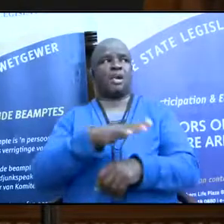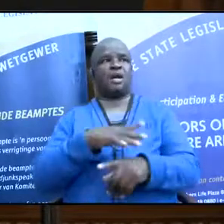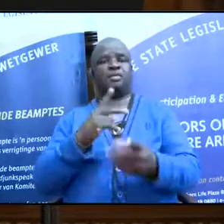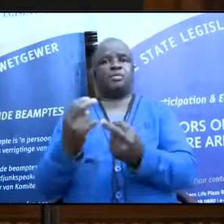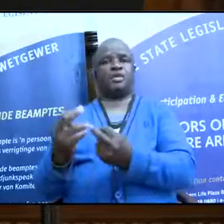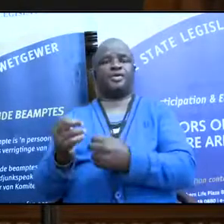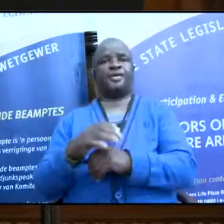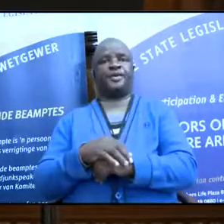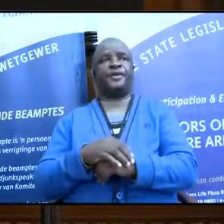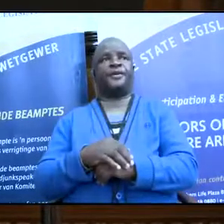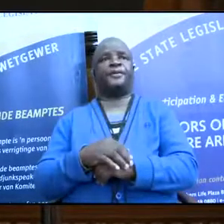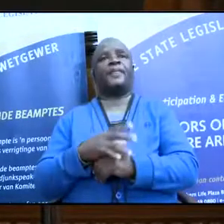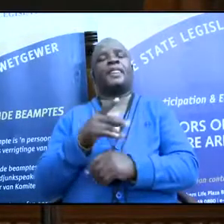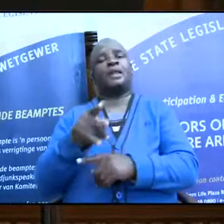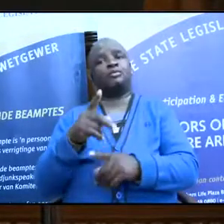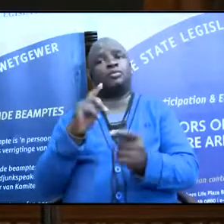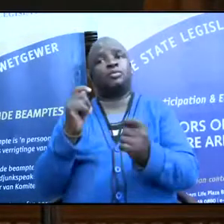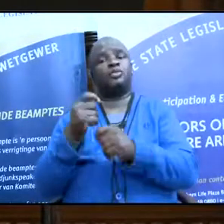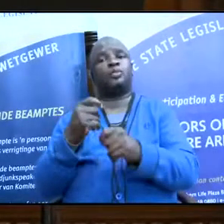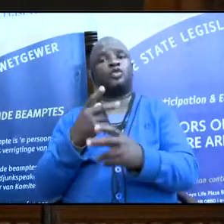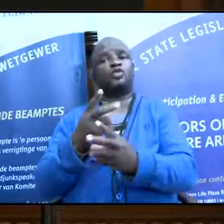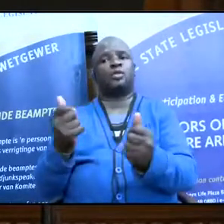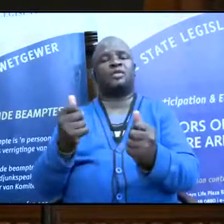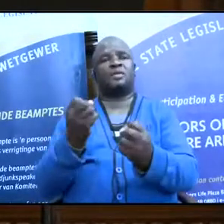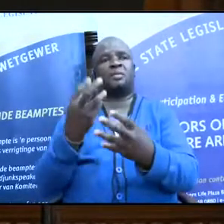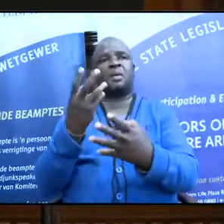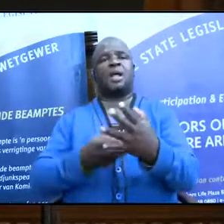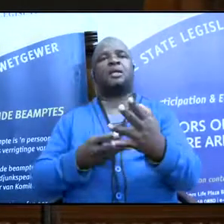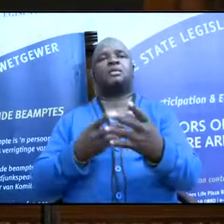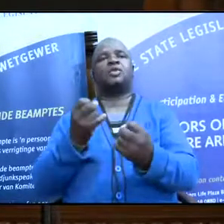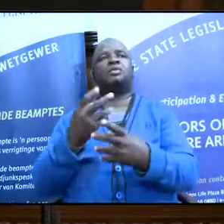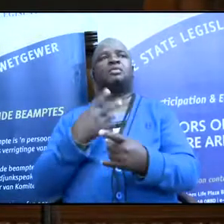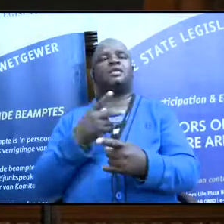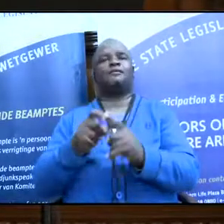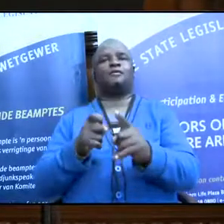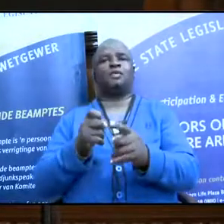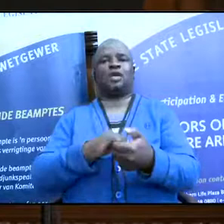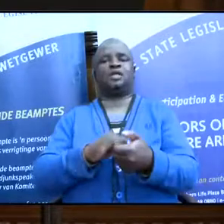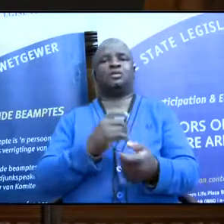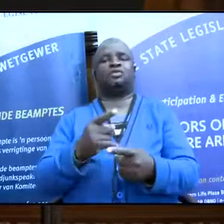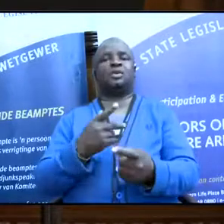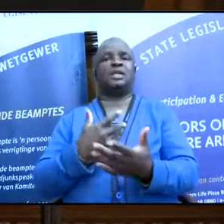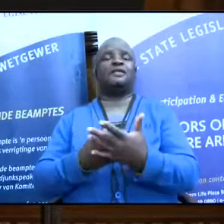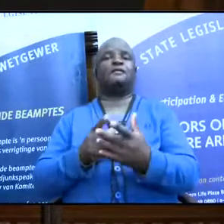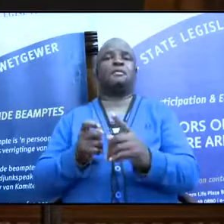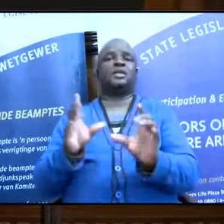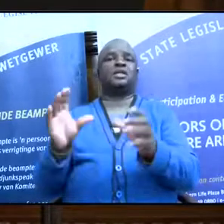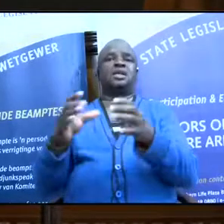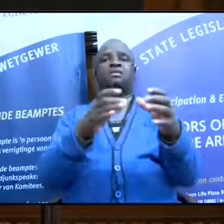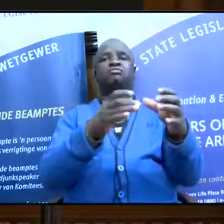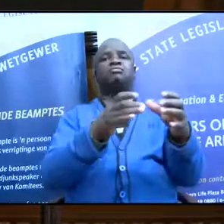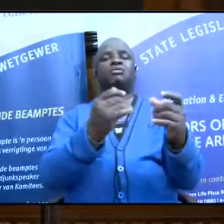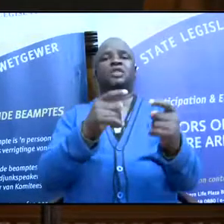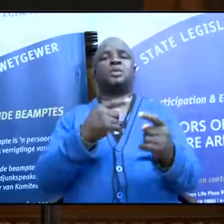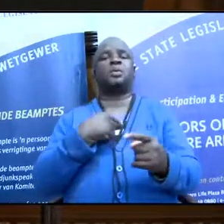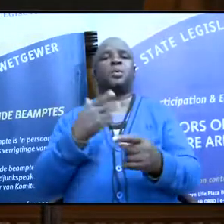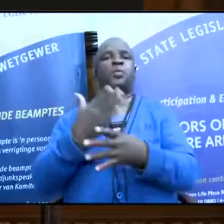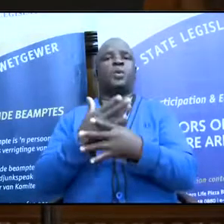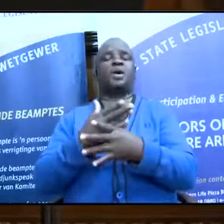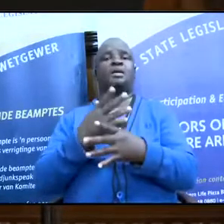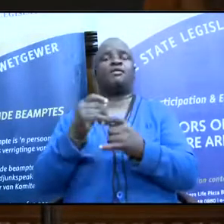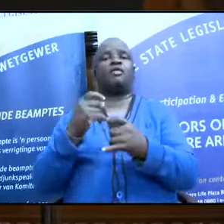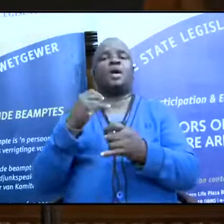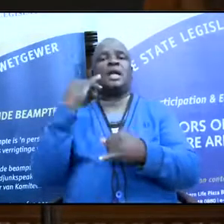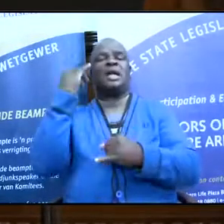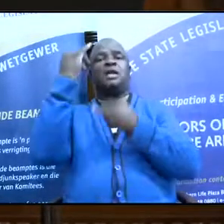and more of the solutions we have in our different organizations and sectors today are the tireless work of innovations